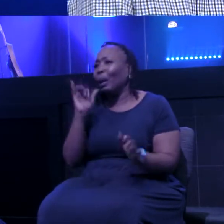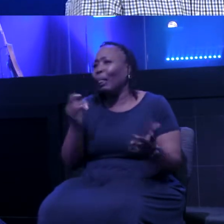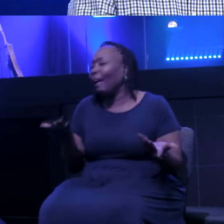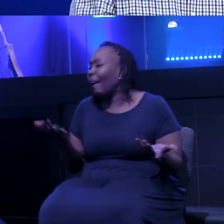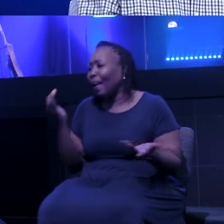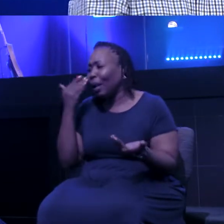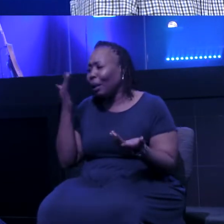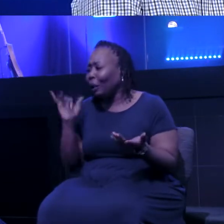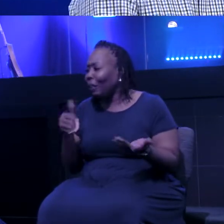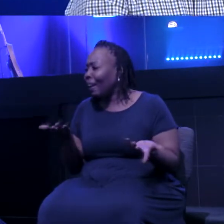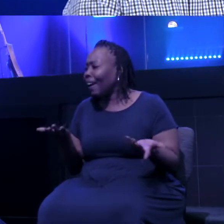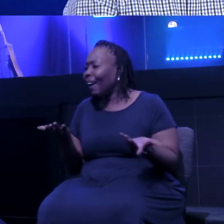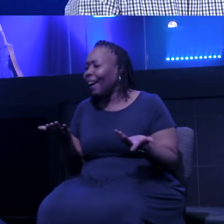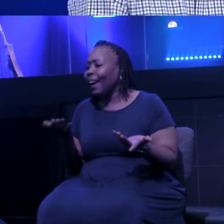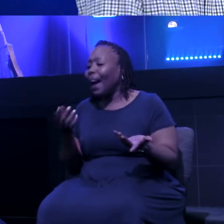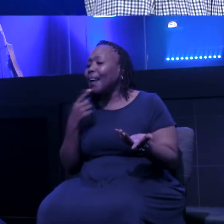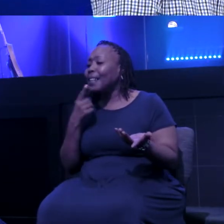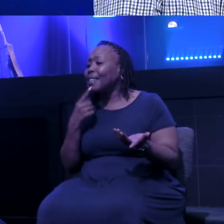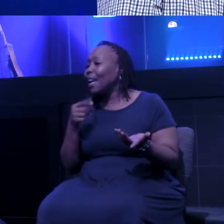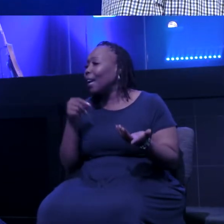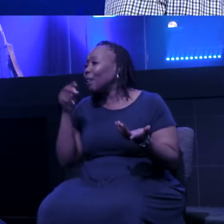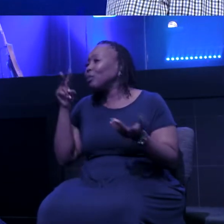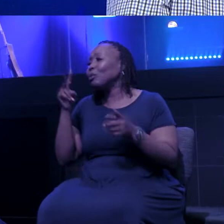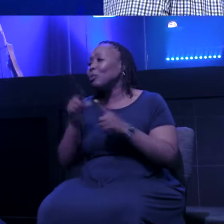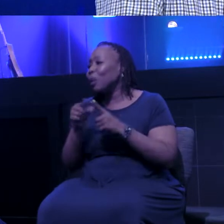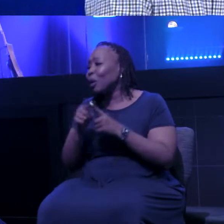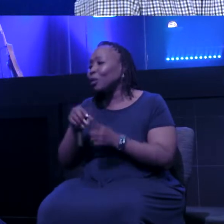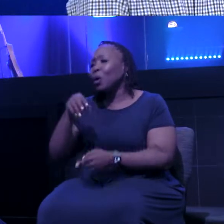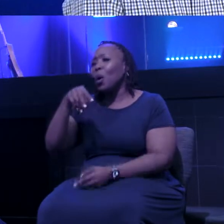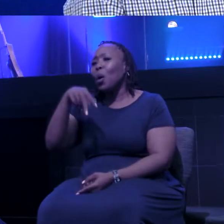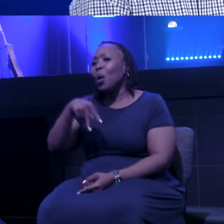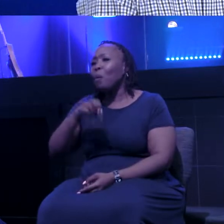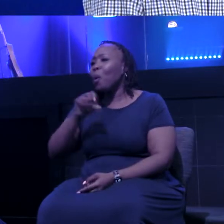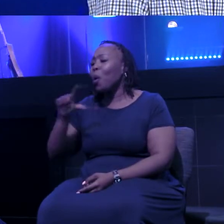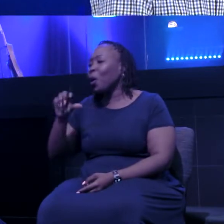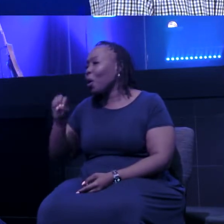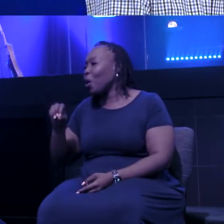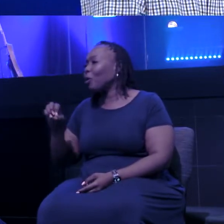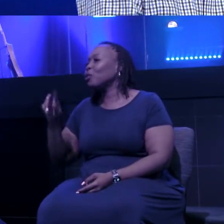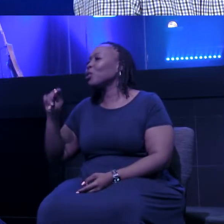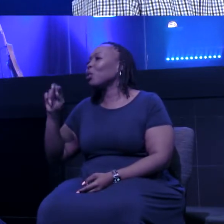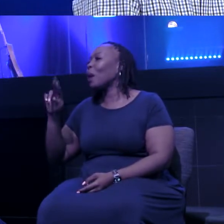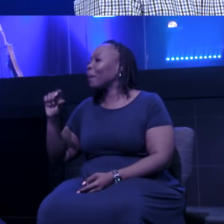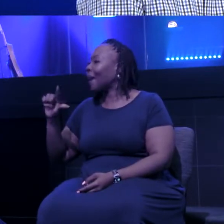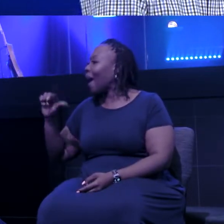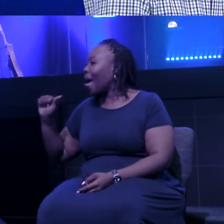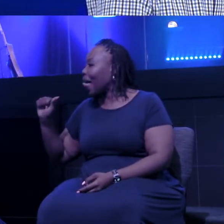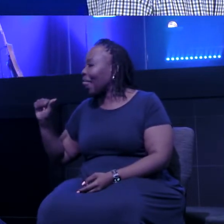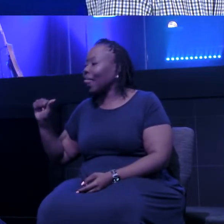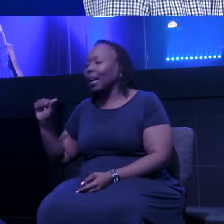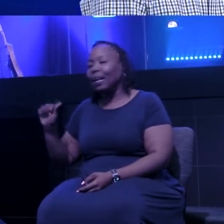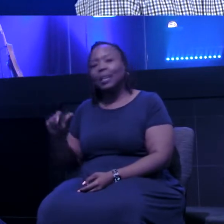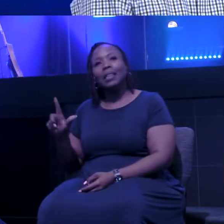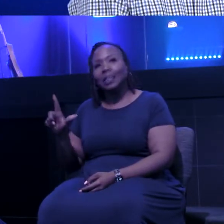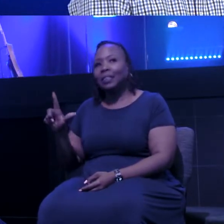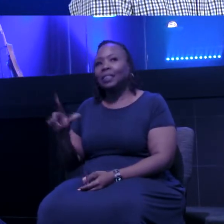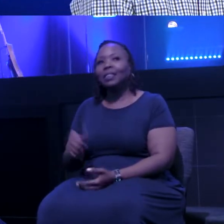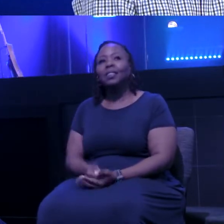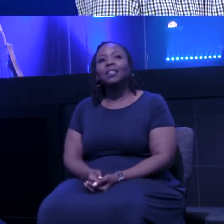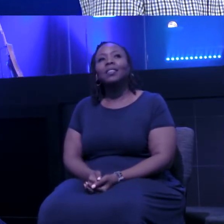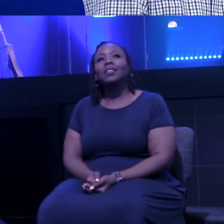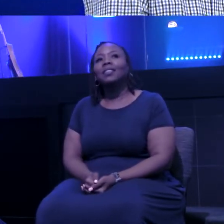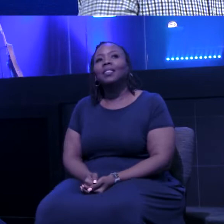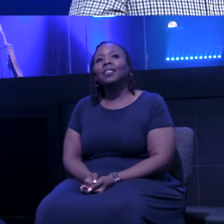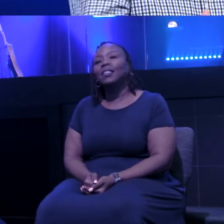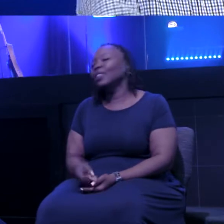I can say 2 words. Pollo tropical. Pollo tropical. That's it. That's all I've got. But no,